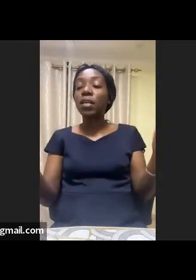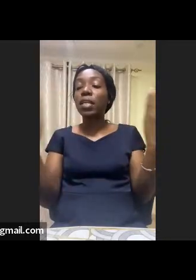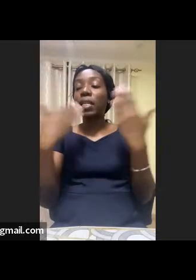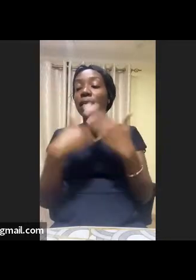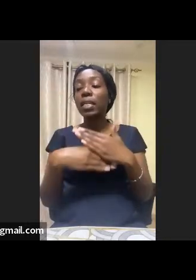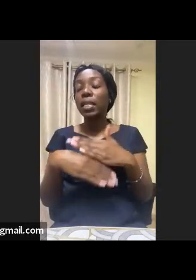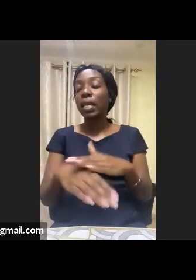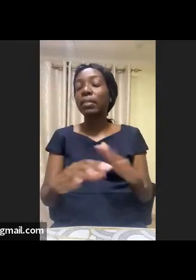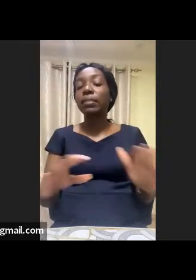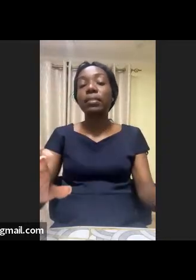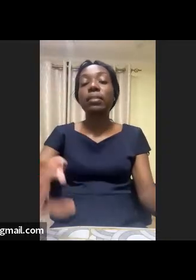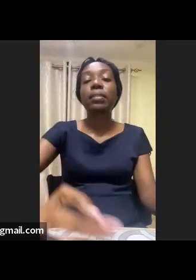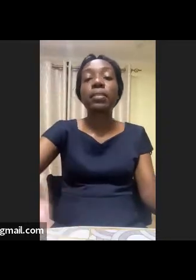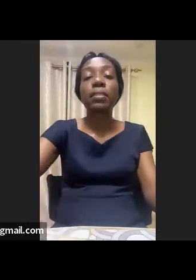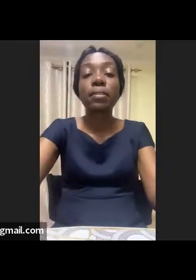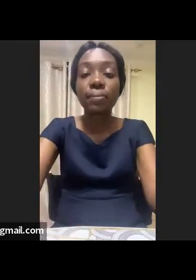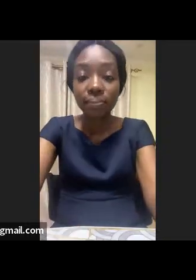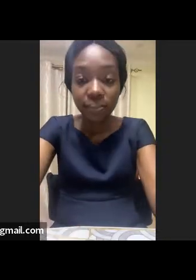night.